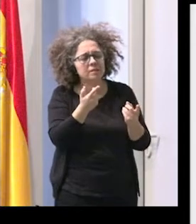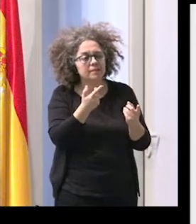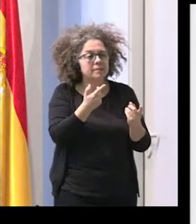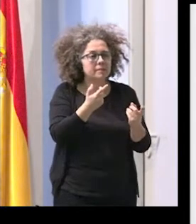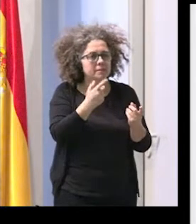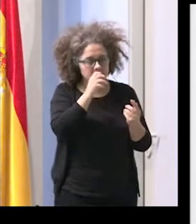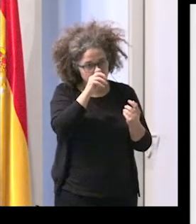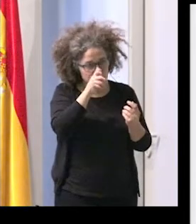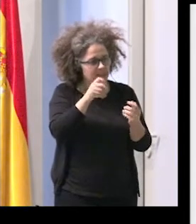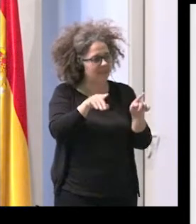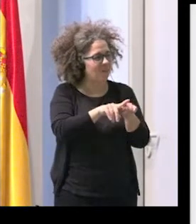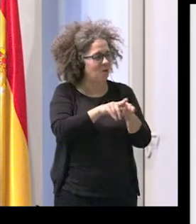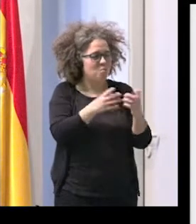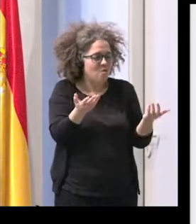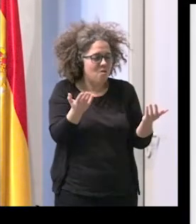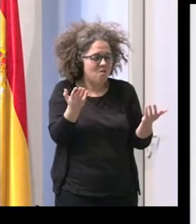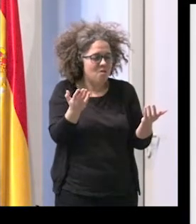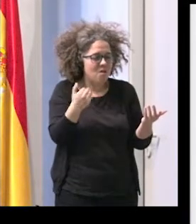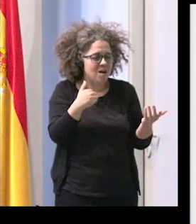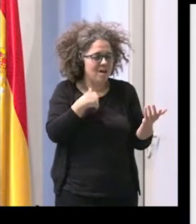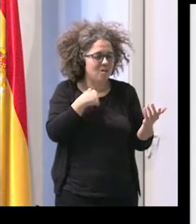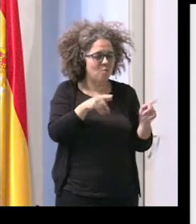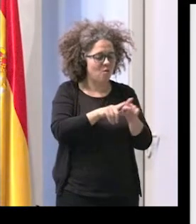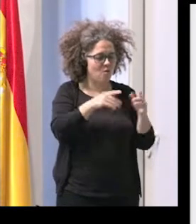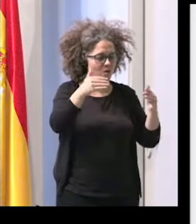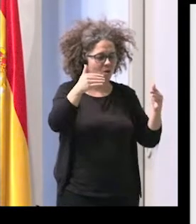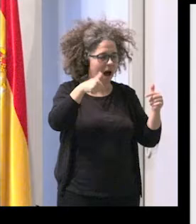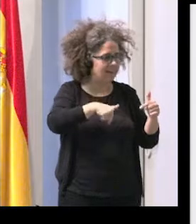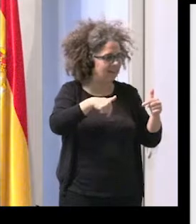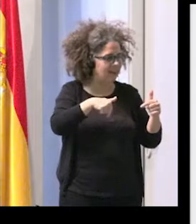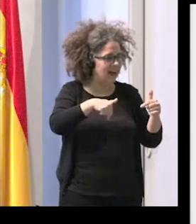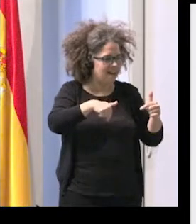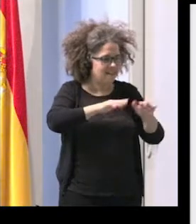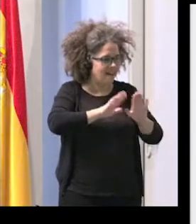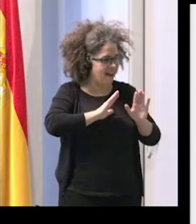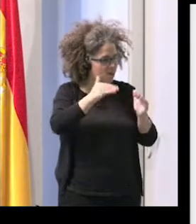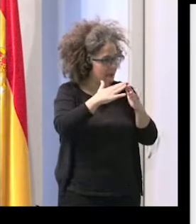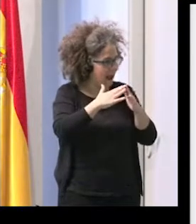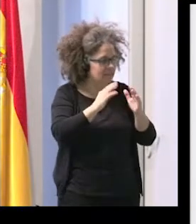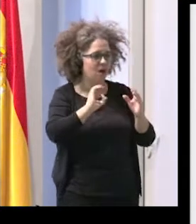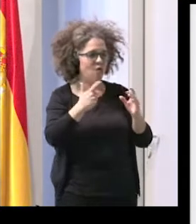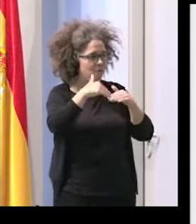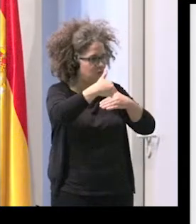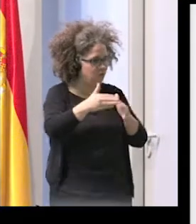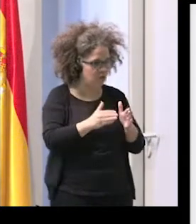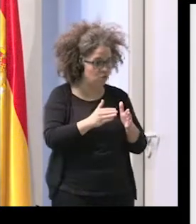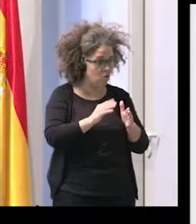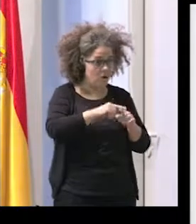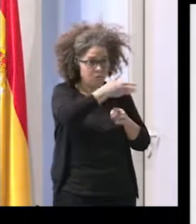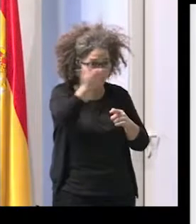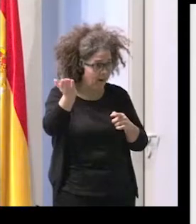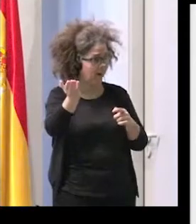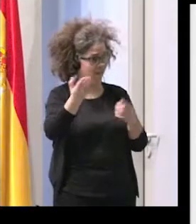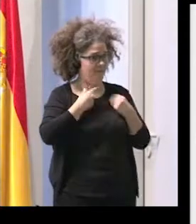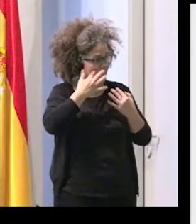They need to listen outside in the real world, and listening for children can be very complex.